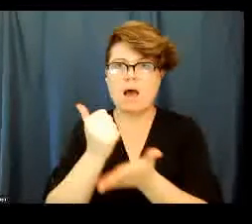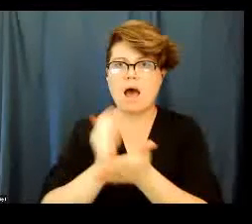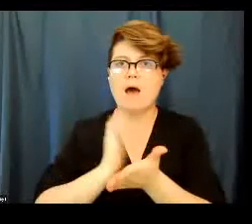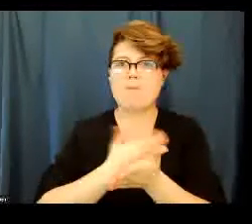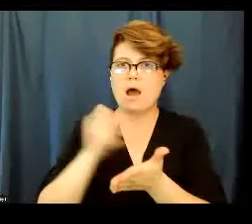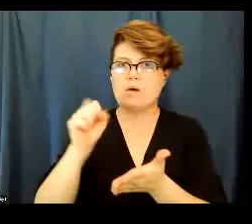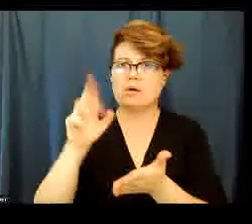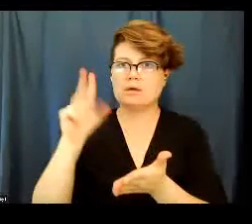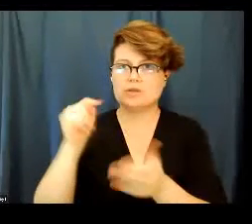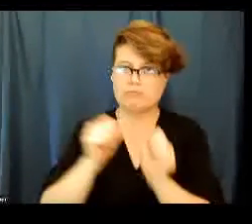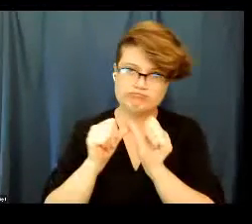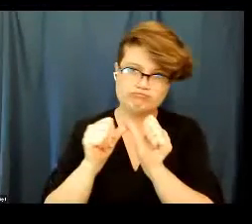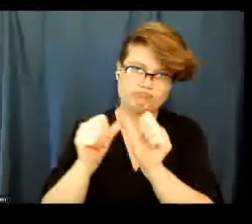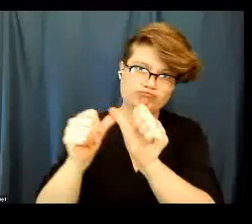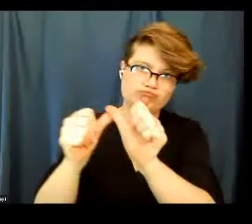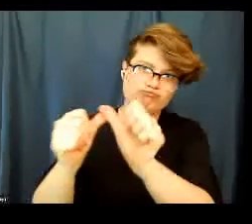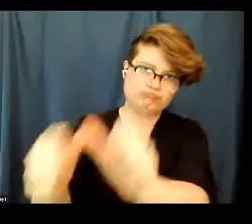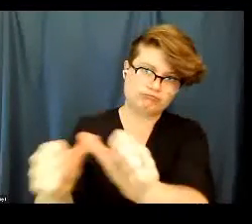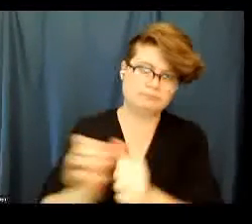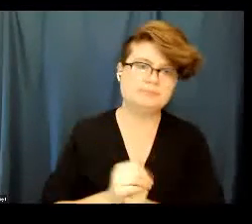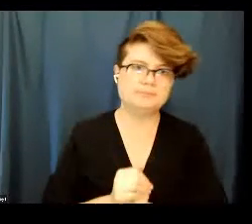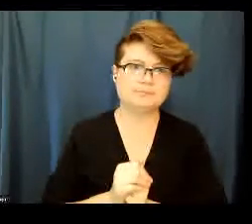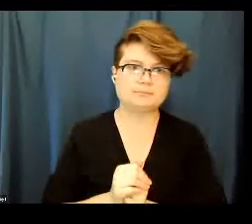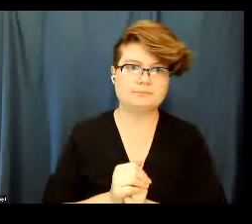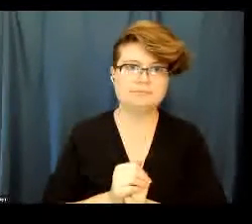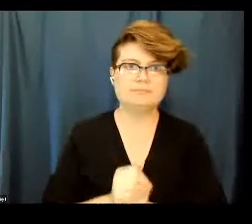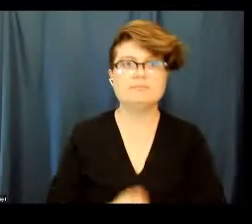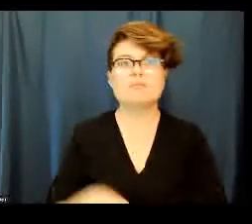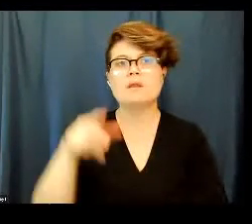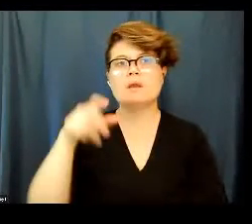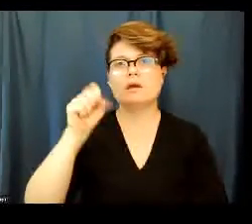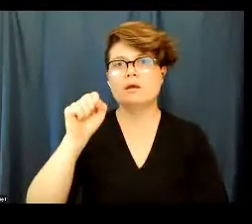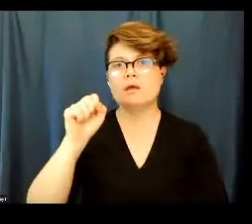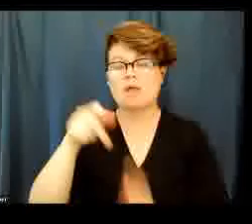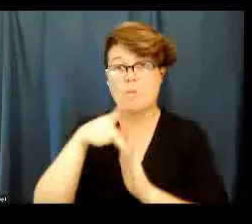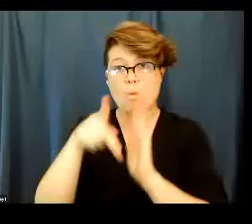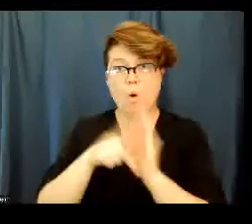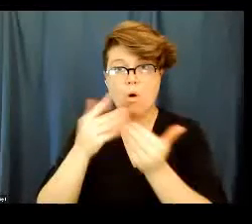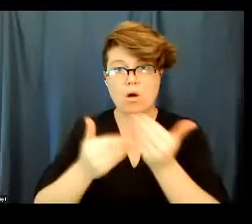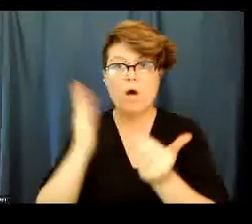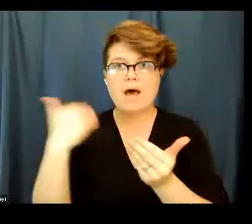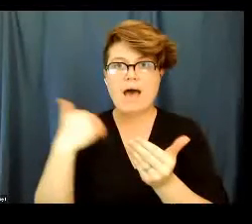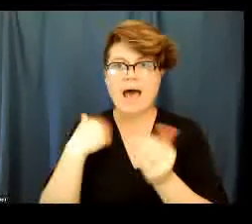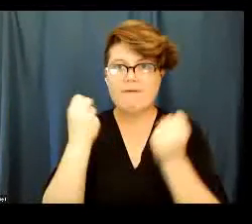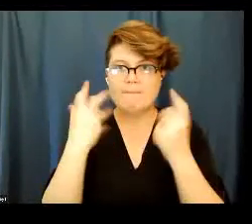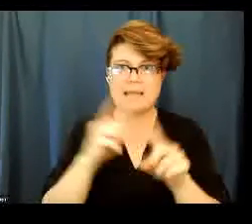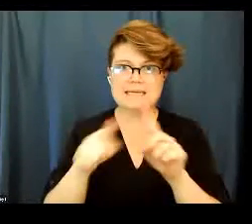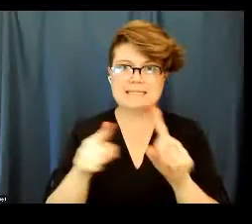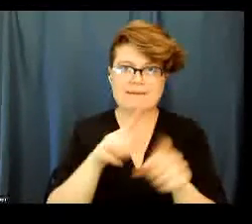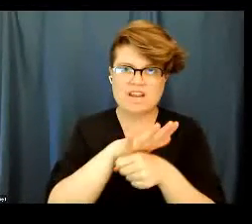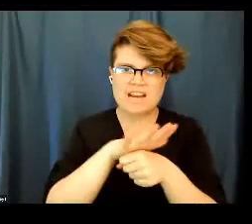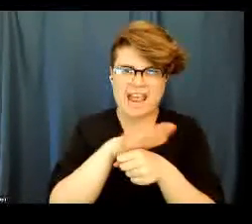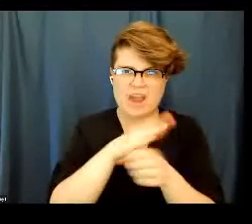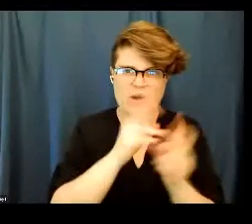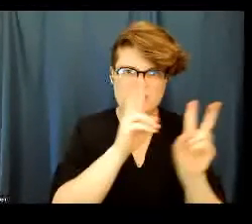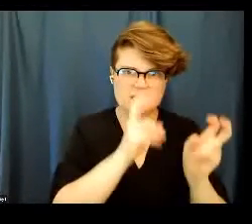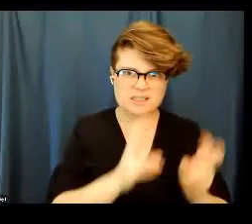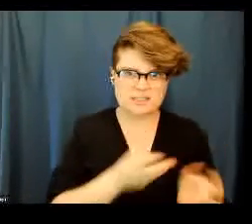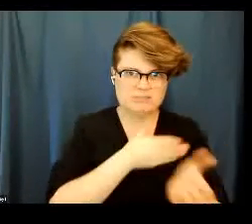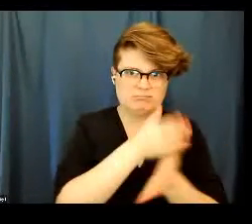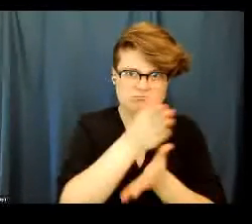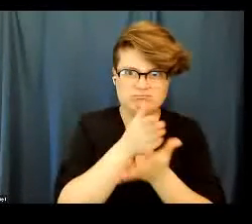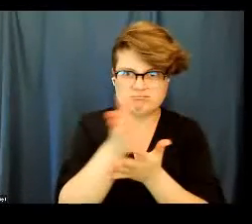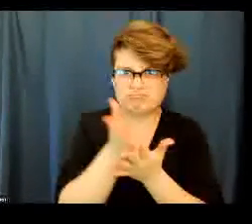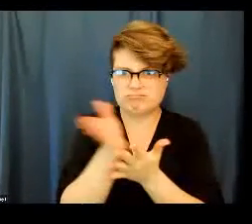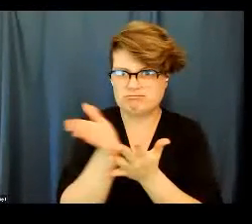The protocol is going to be multidisciplinary as well as discipline specific. So what does that mean? Basically, it's going to be